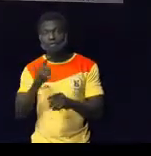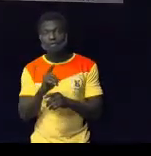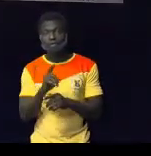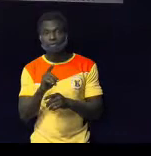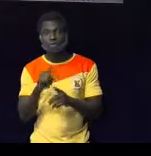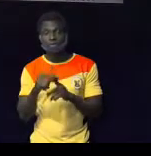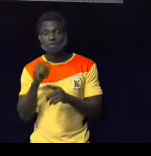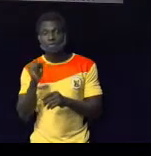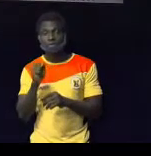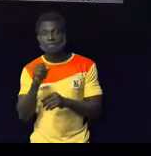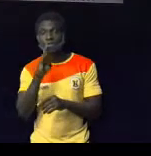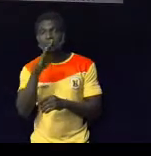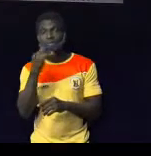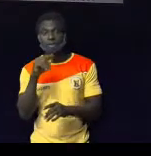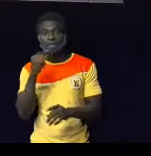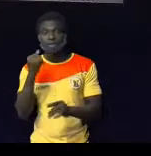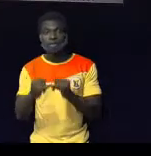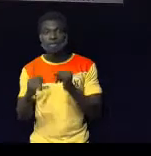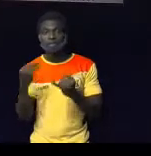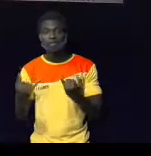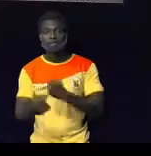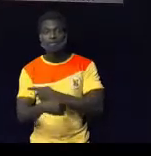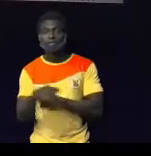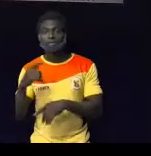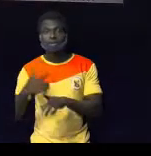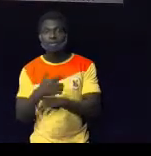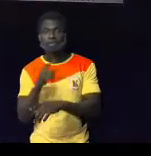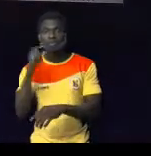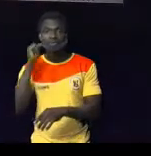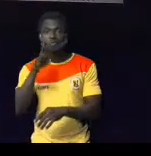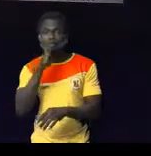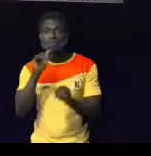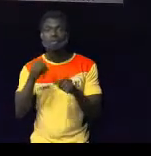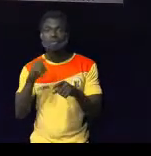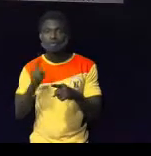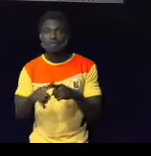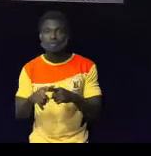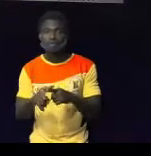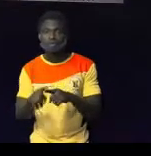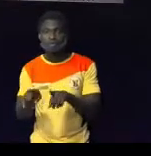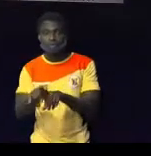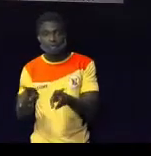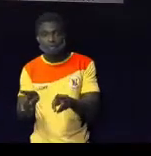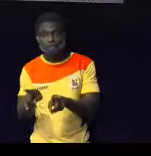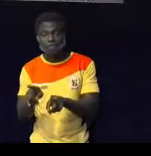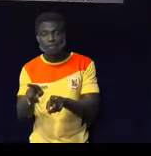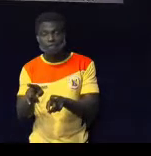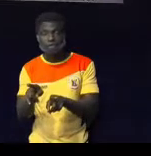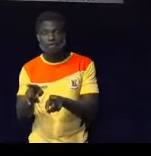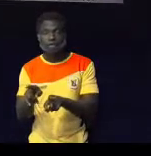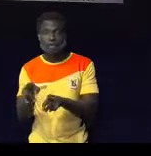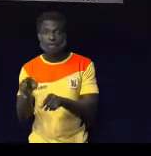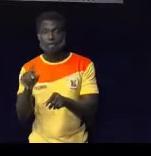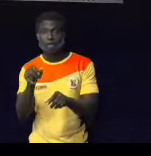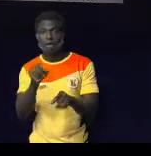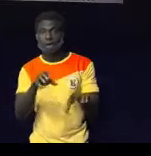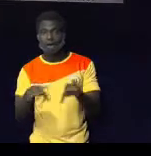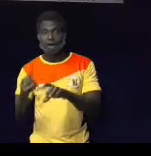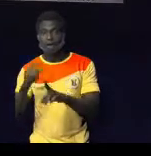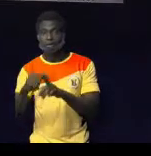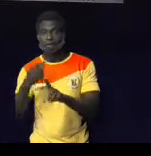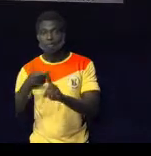with adverbs. By the end of today's lesson, you should be able to differentiate adverbs from adjectives